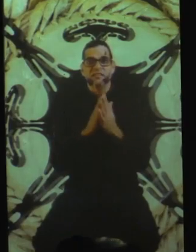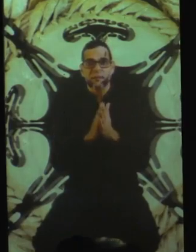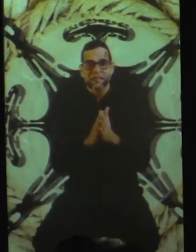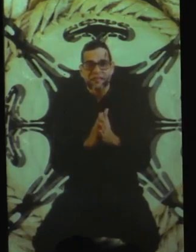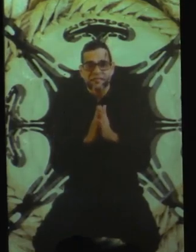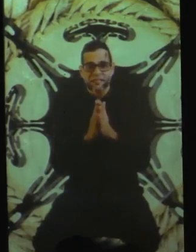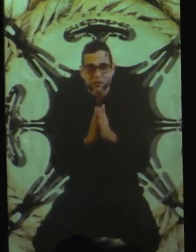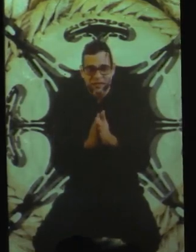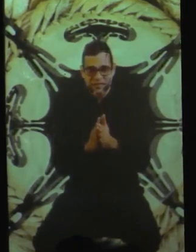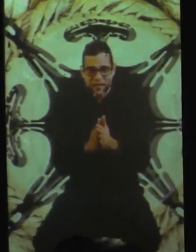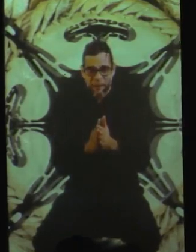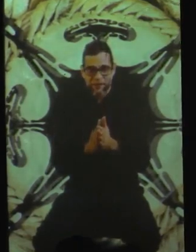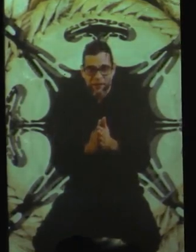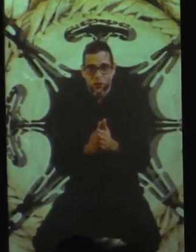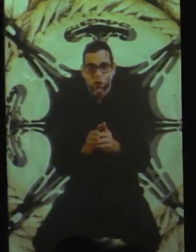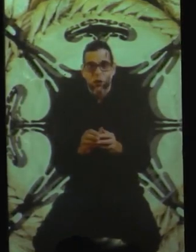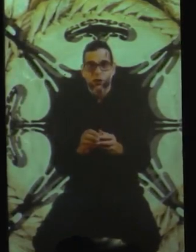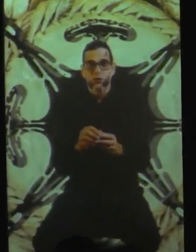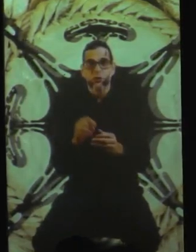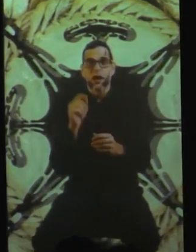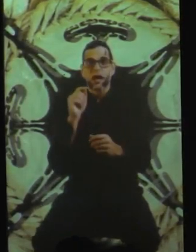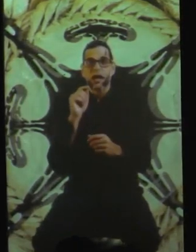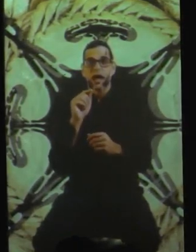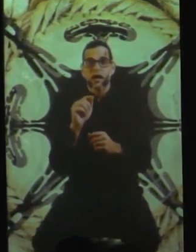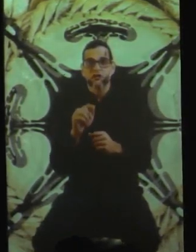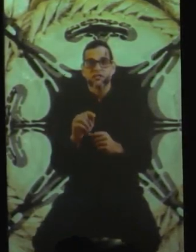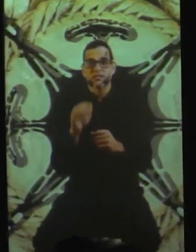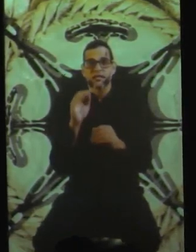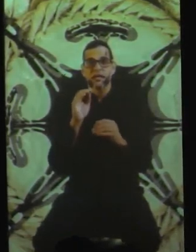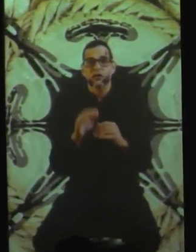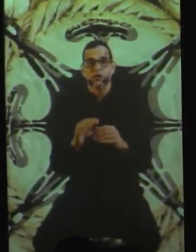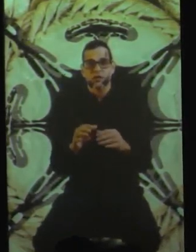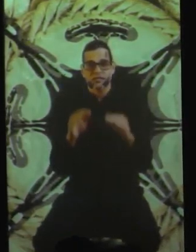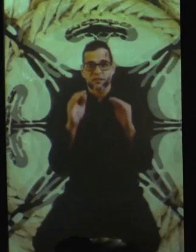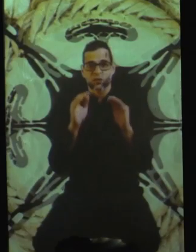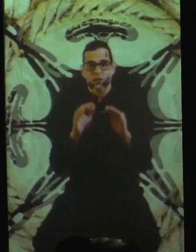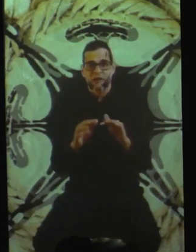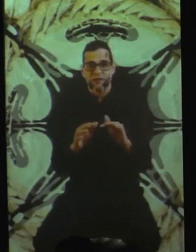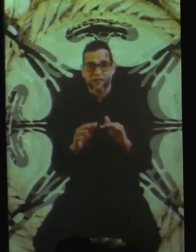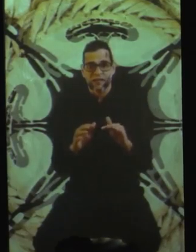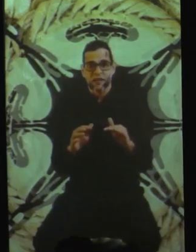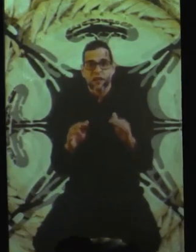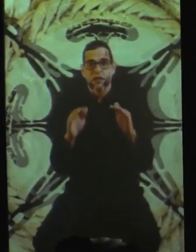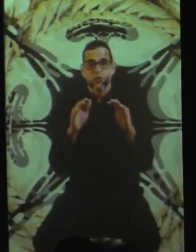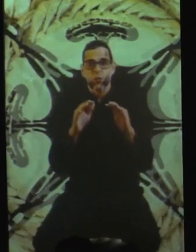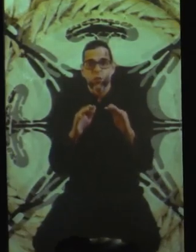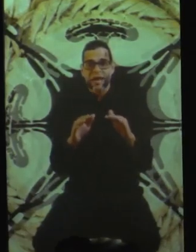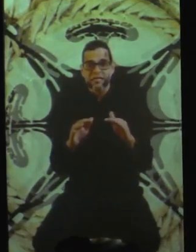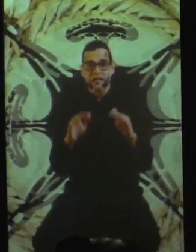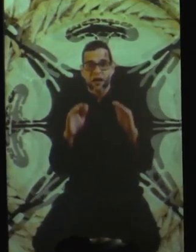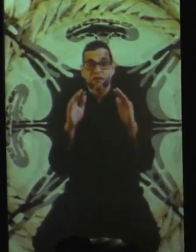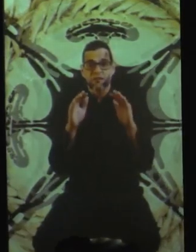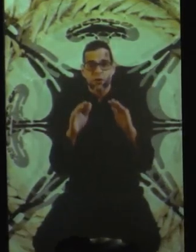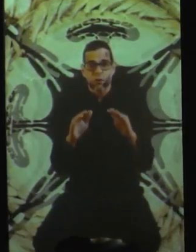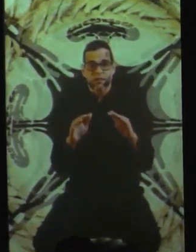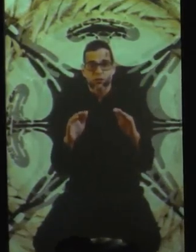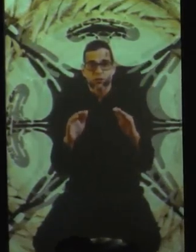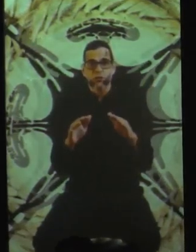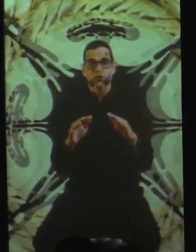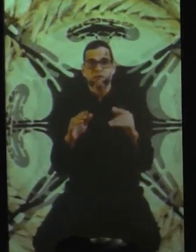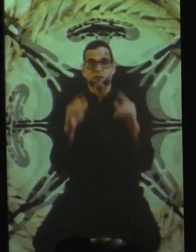if something serious is happening, or you consciously increase the gravity, the weight of the